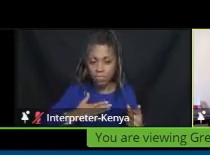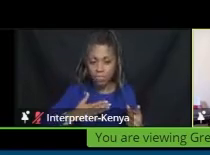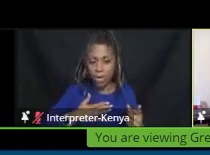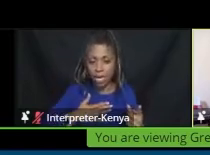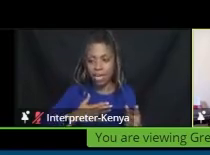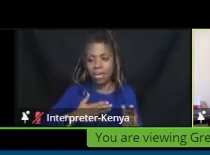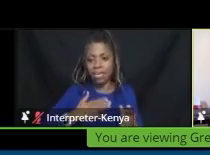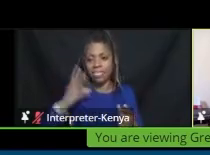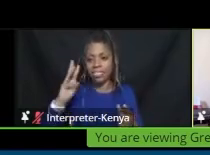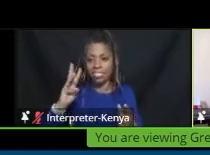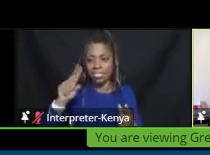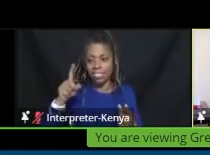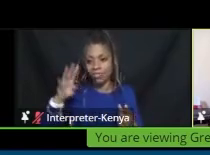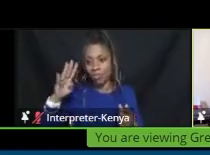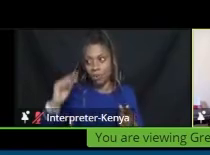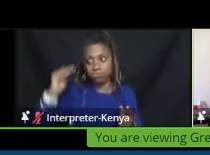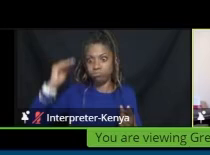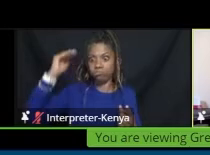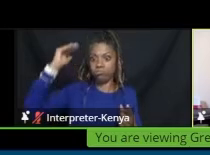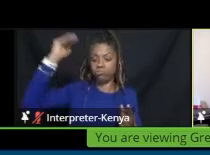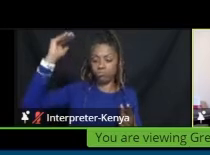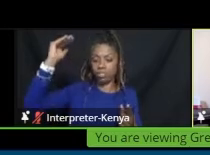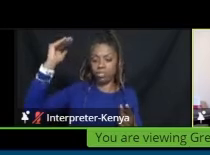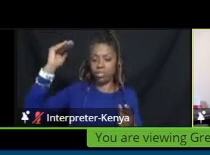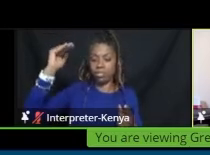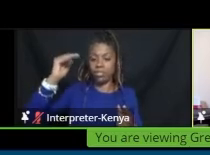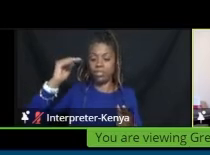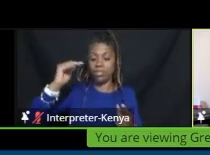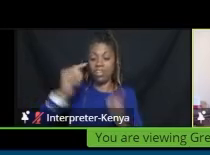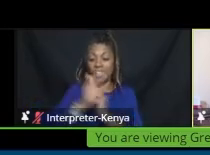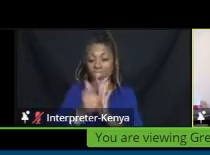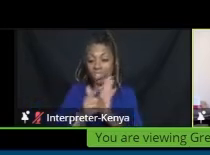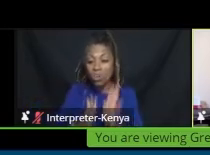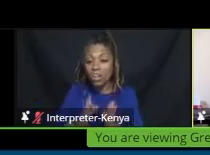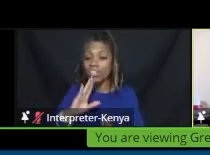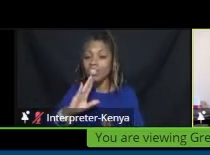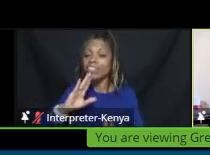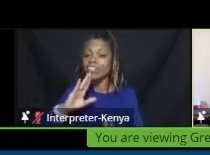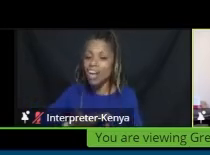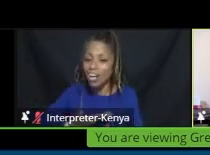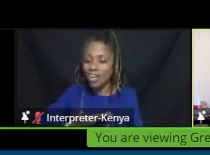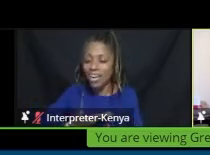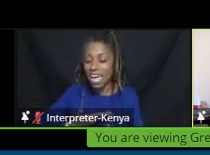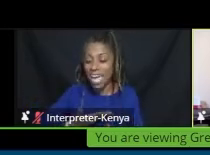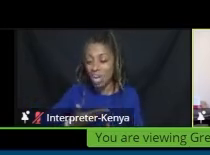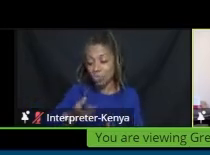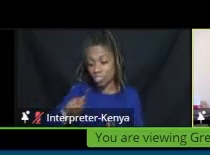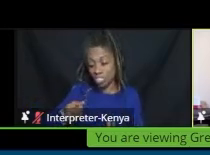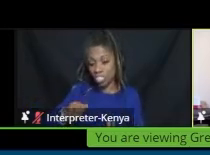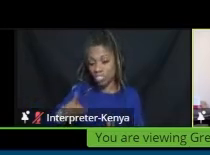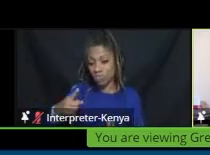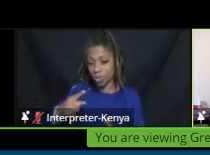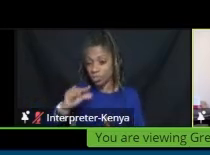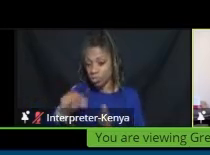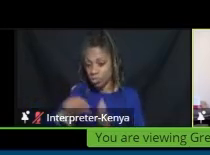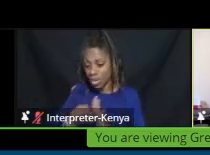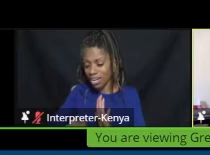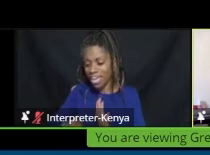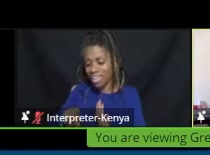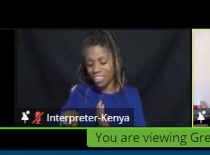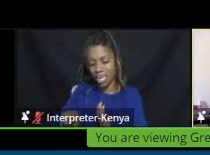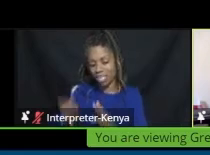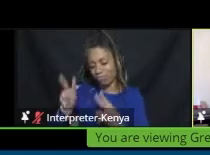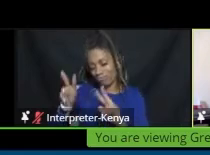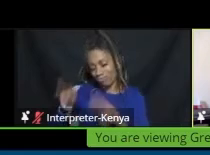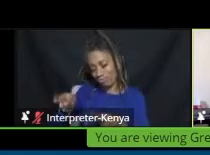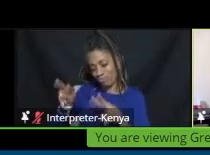daughter, who in first grade was seen as not so confident, and so they decided that they weren't going to push her. So share